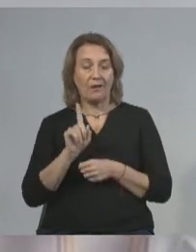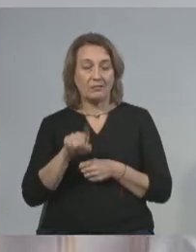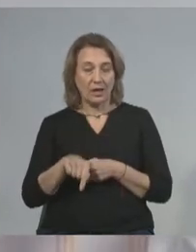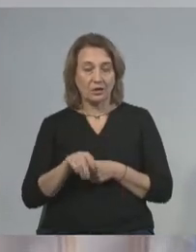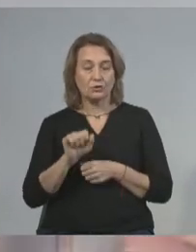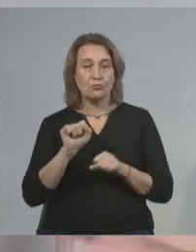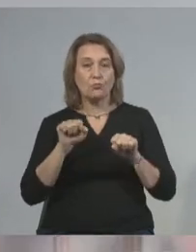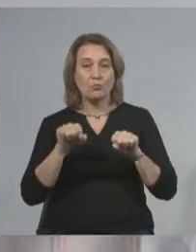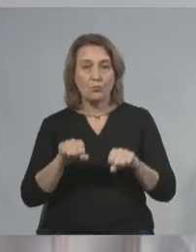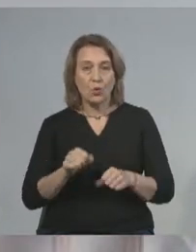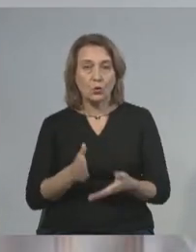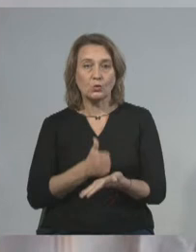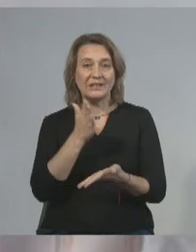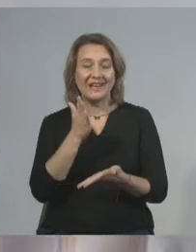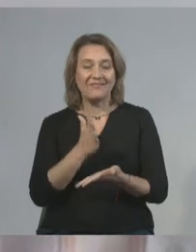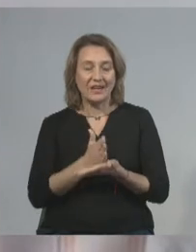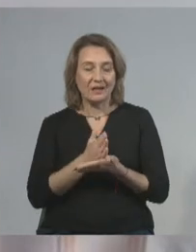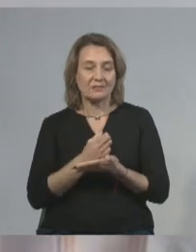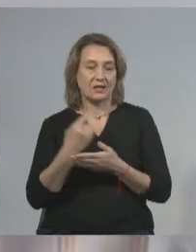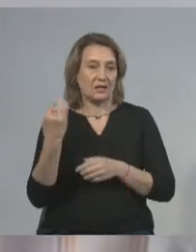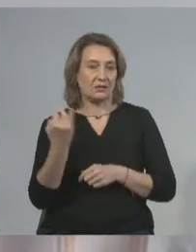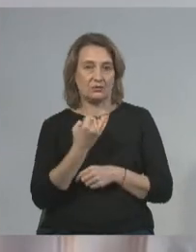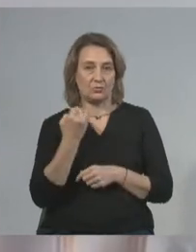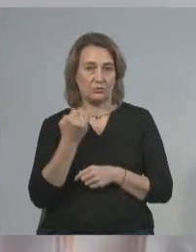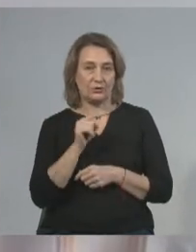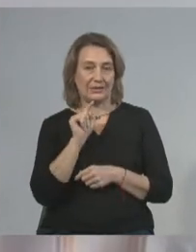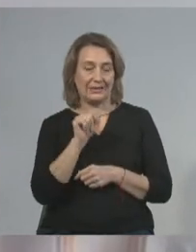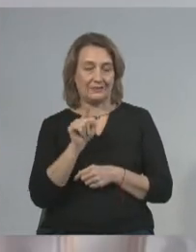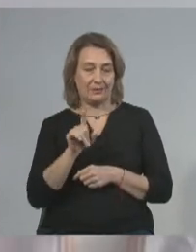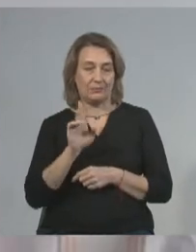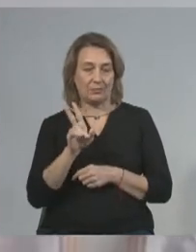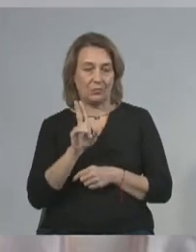targeted attacks and they can be the source